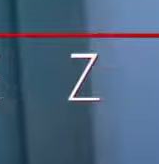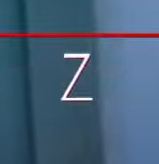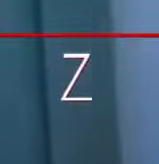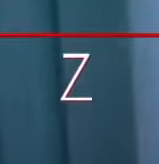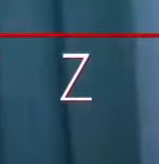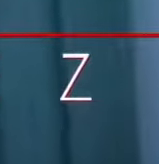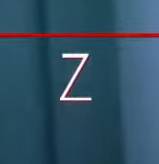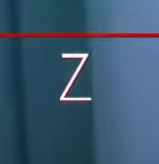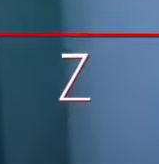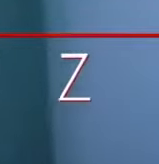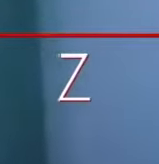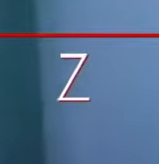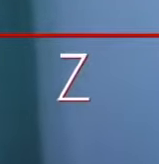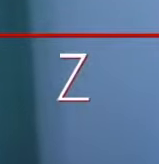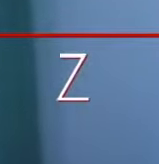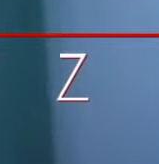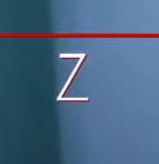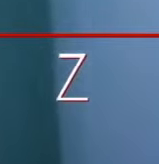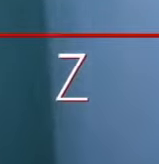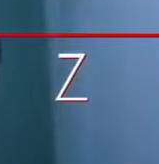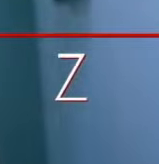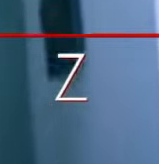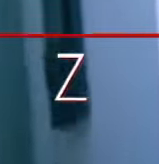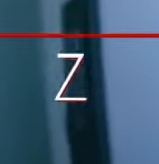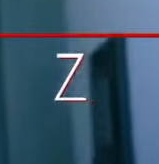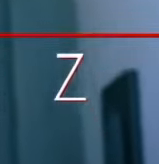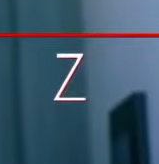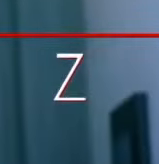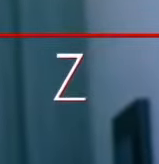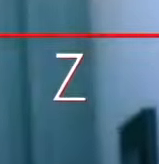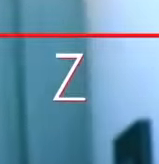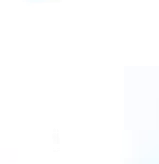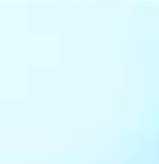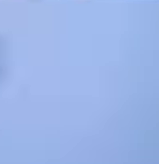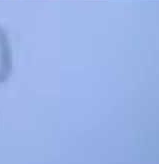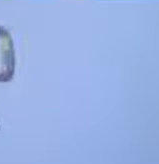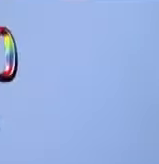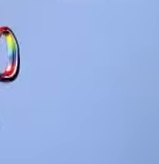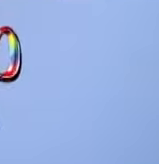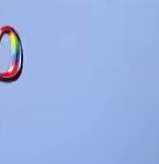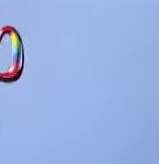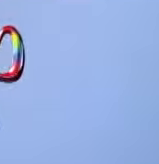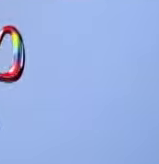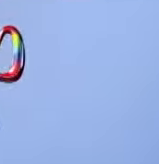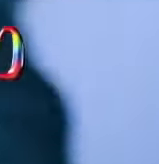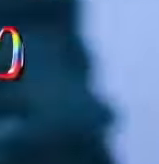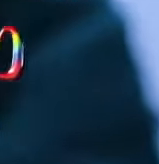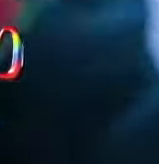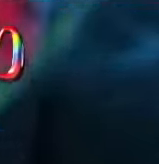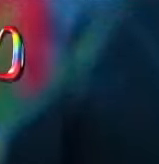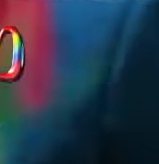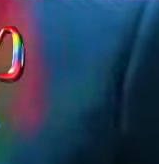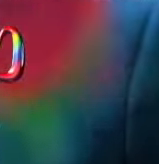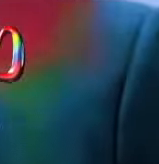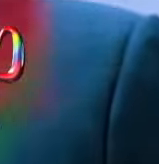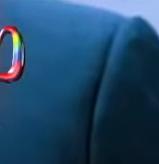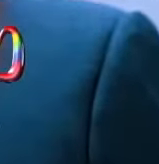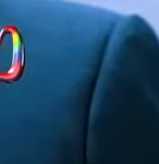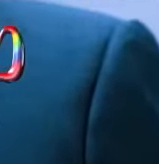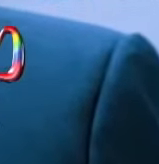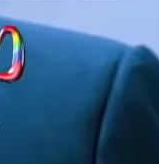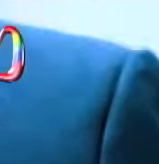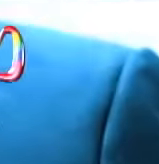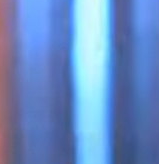Ang pagbabalik kapuso ni Albert Martinez. Hello, Scarlett. In his most awaited comeback drama